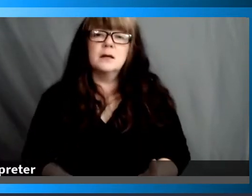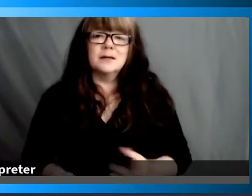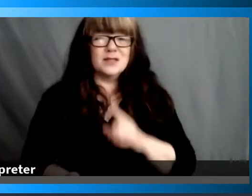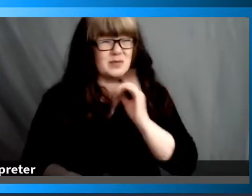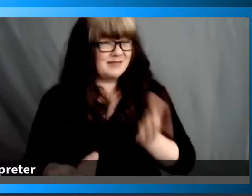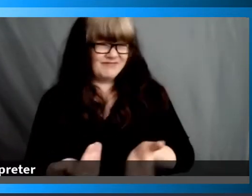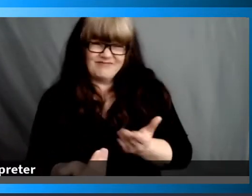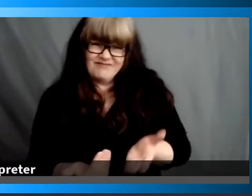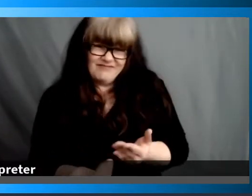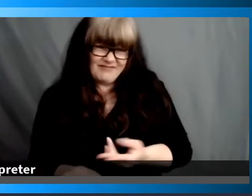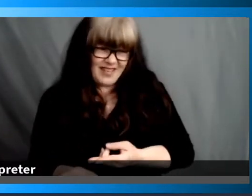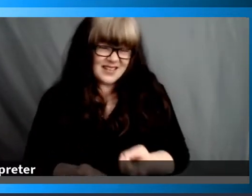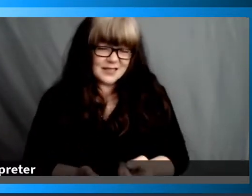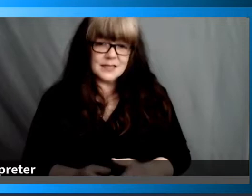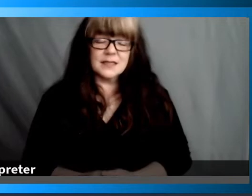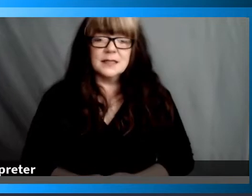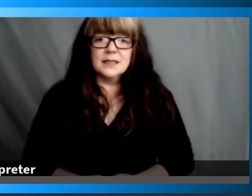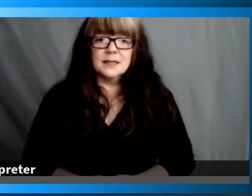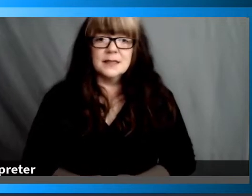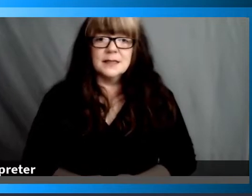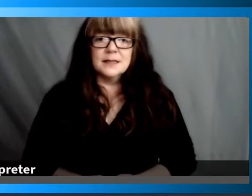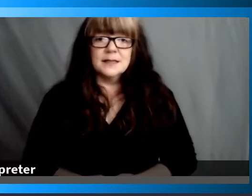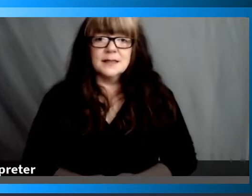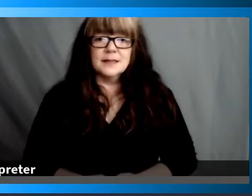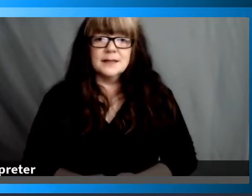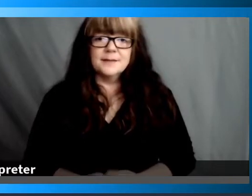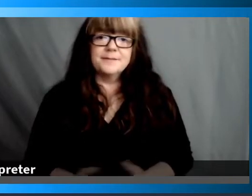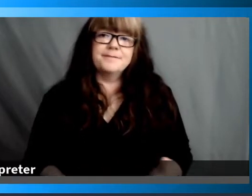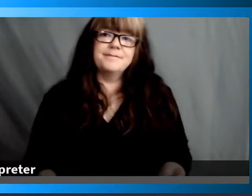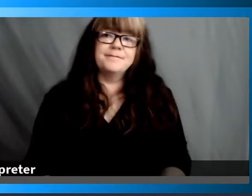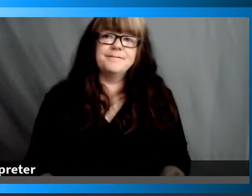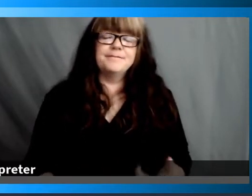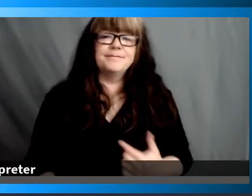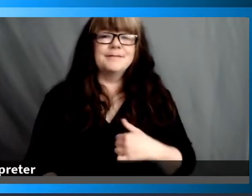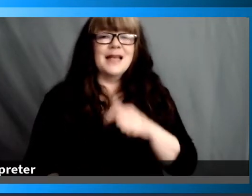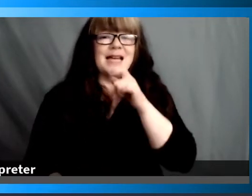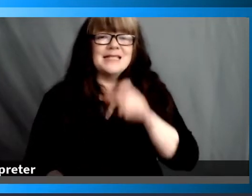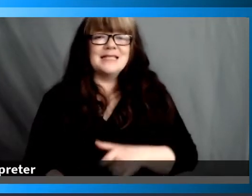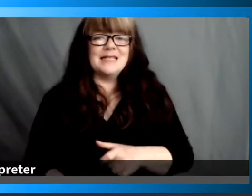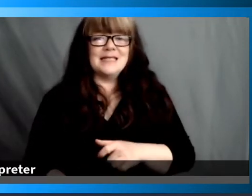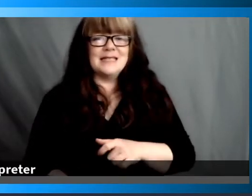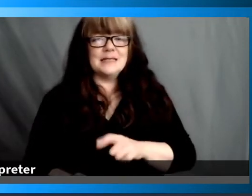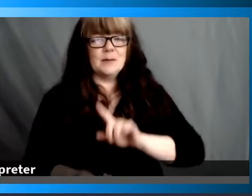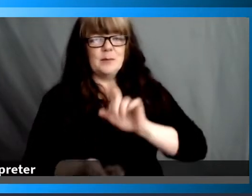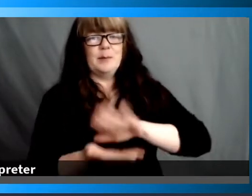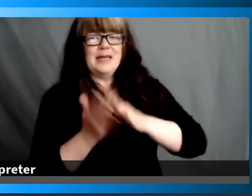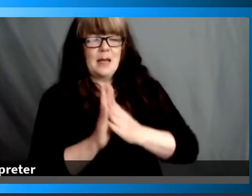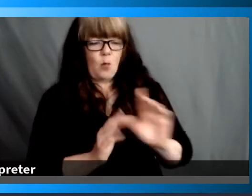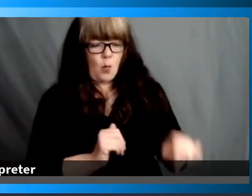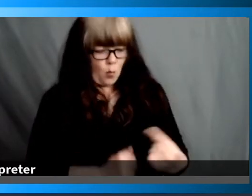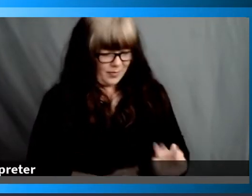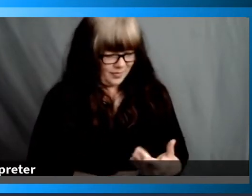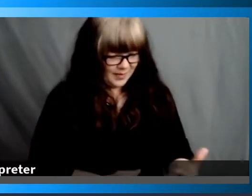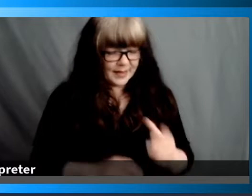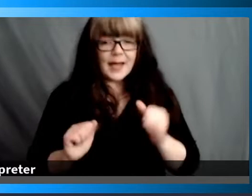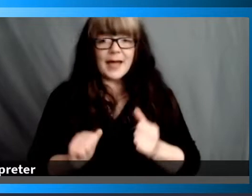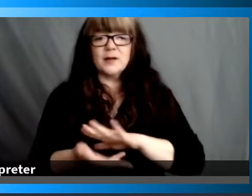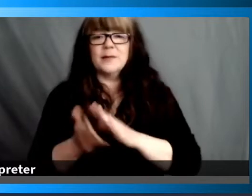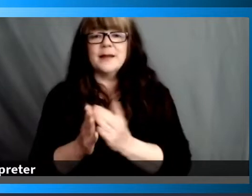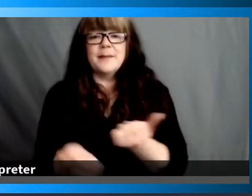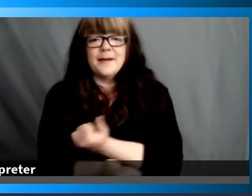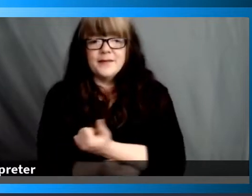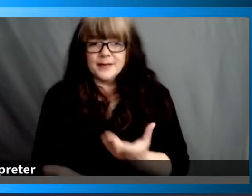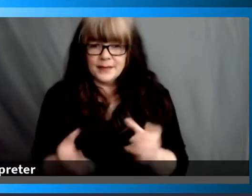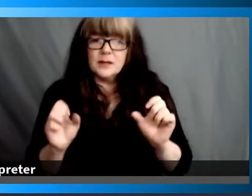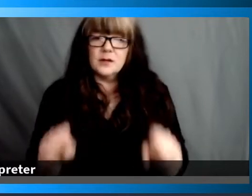easy because I didn't have to be this or that. I could be everything.